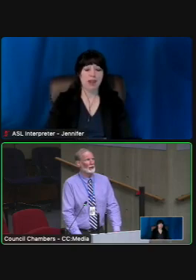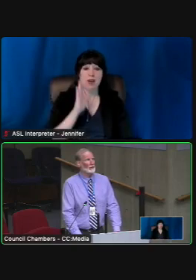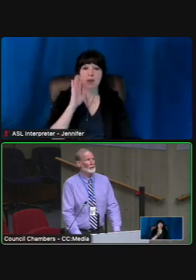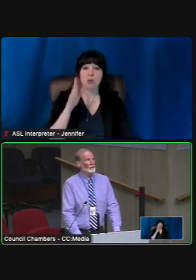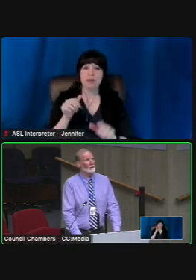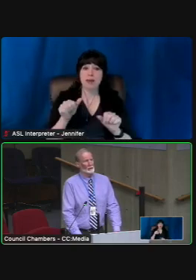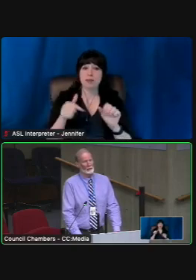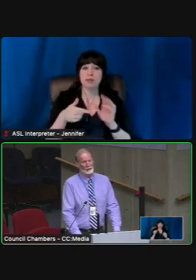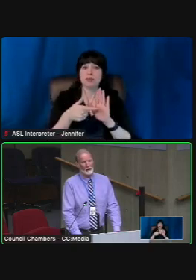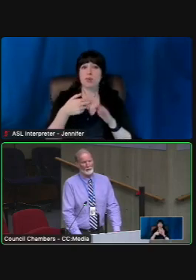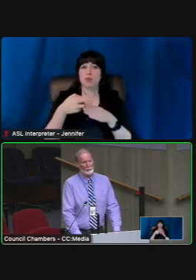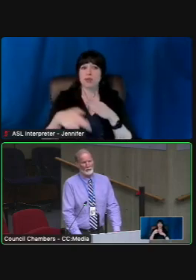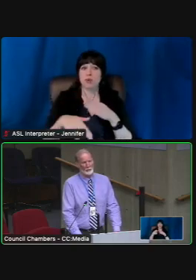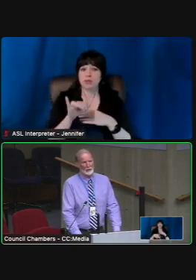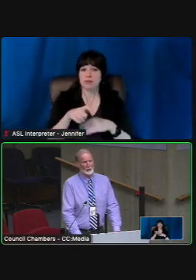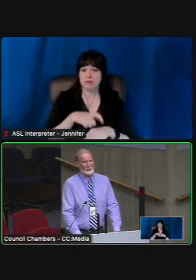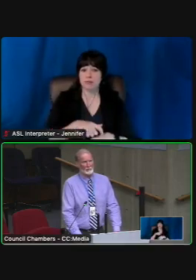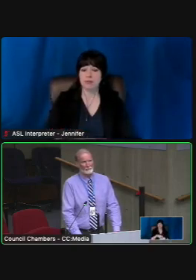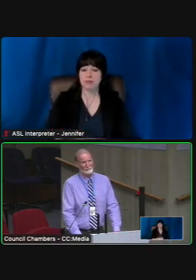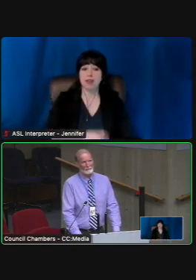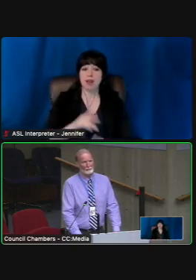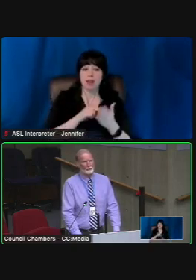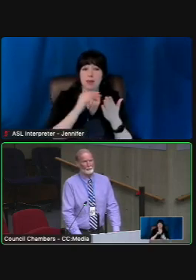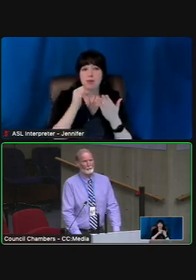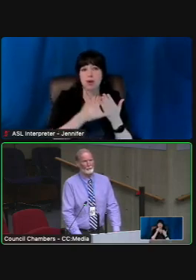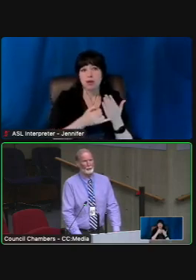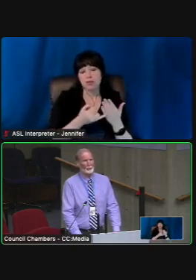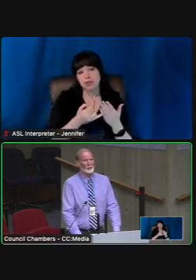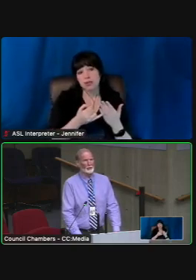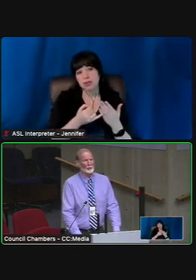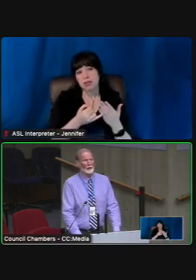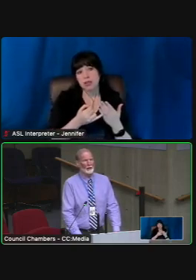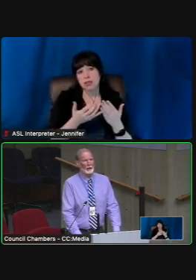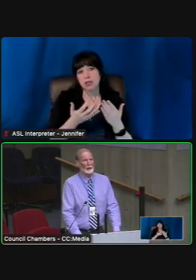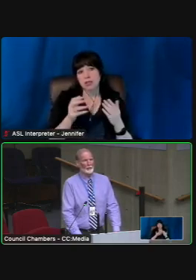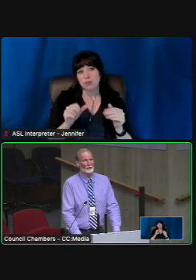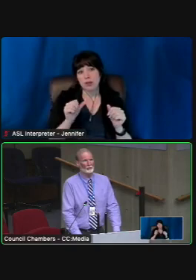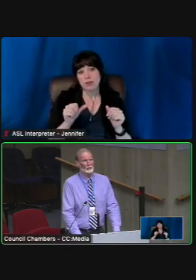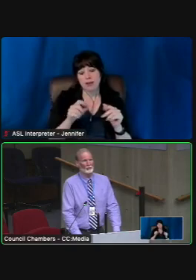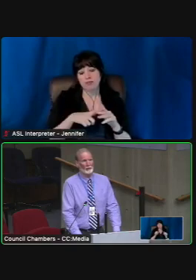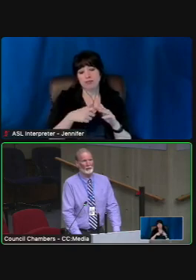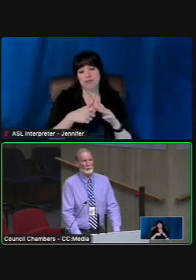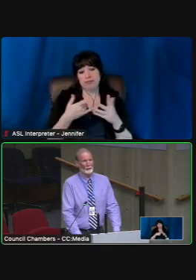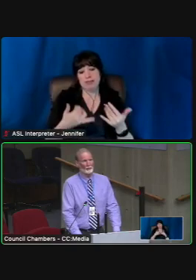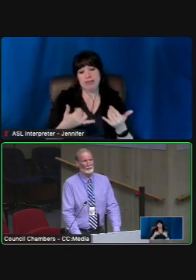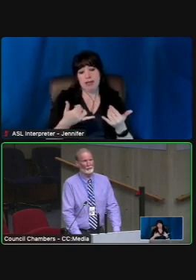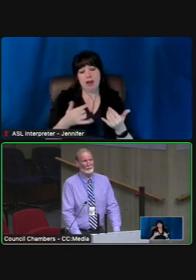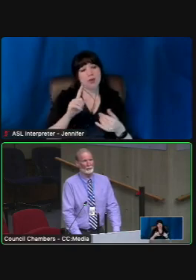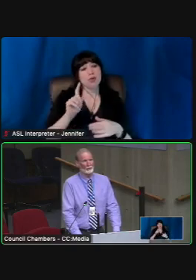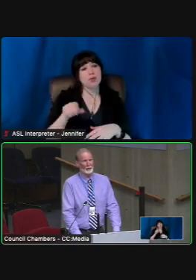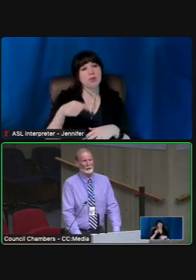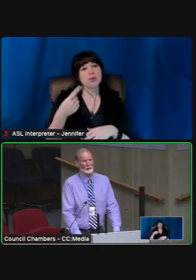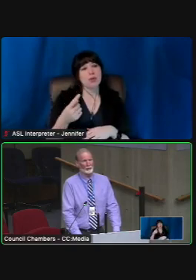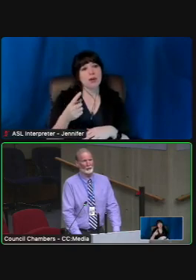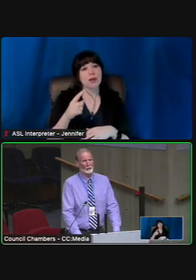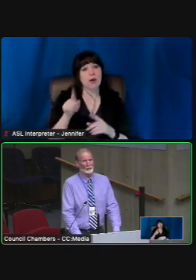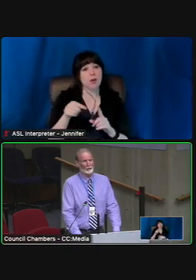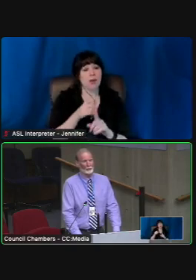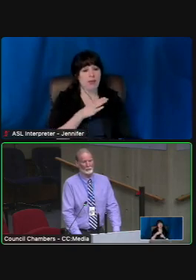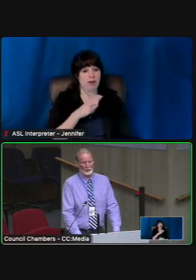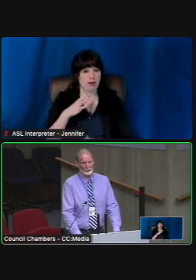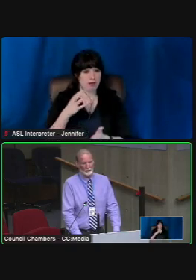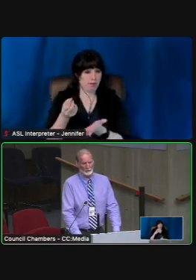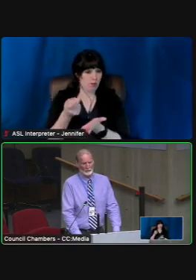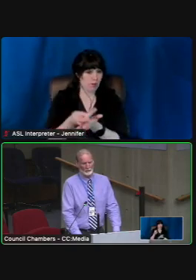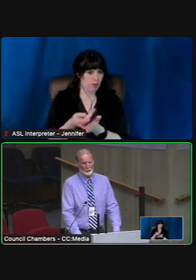then. And the project is pretty much underway now, so it's just a matter of when council approves, then we'll